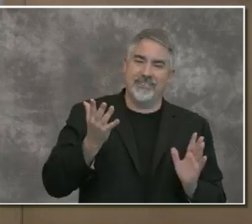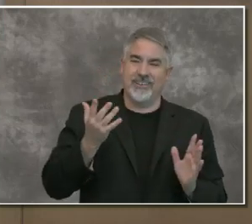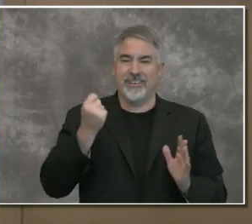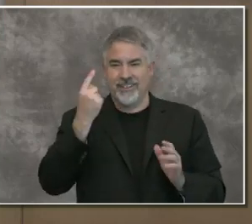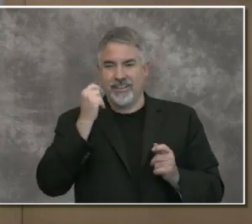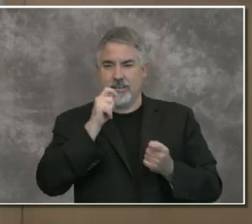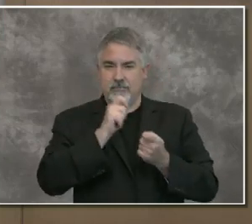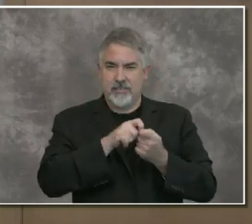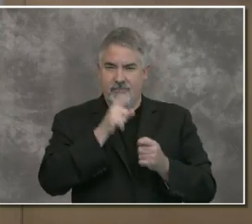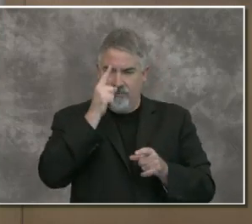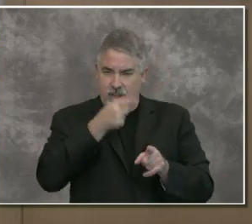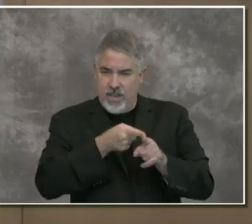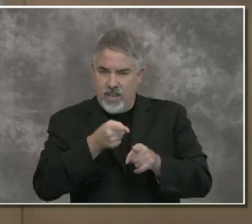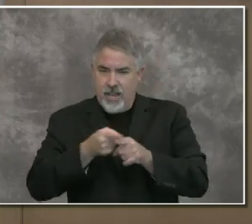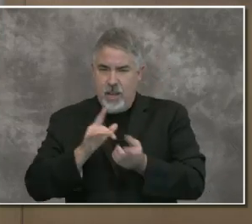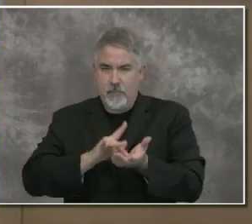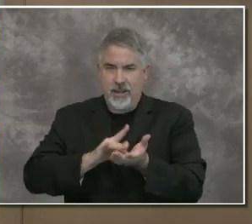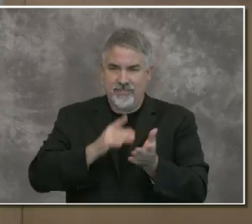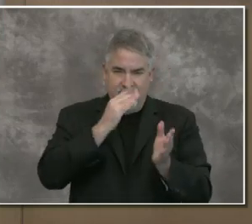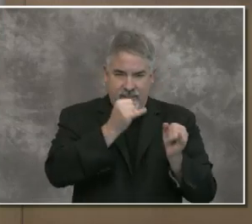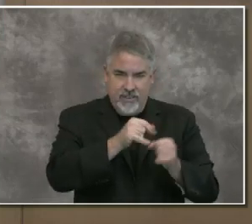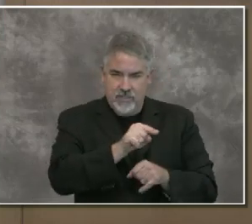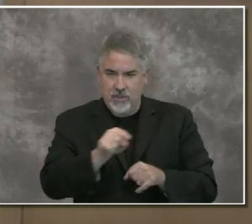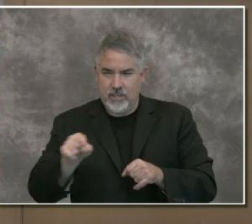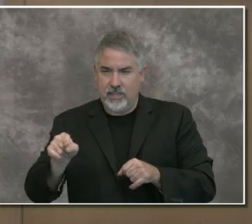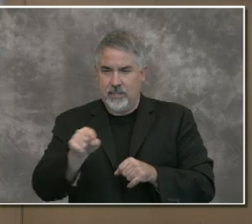with individual patients are certainly